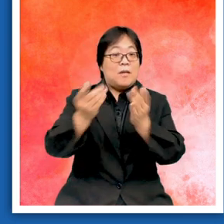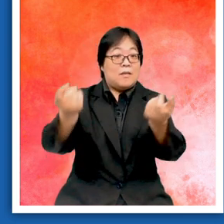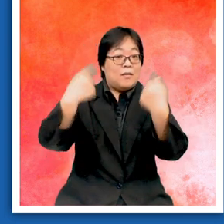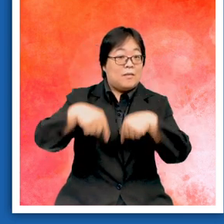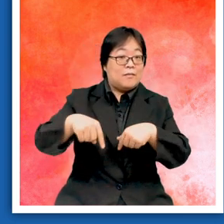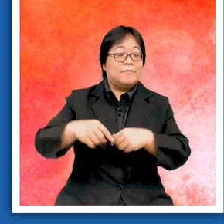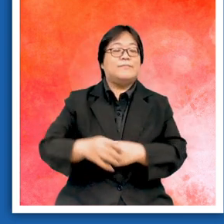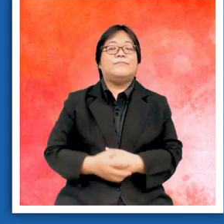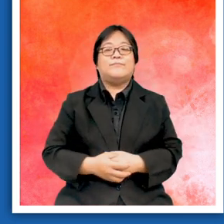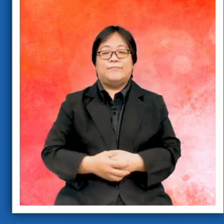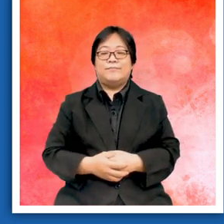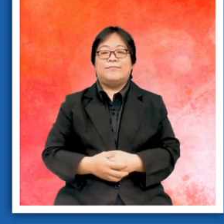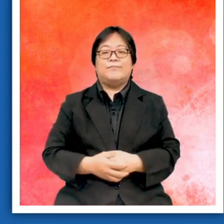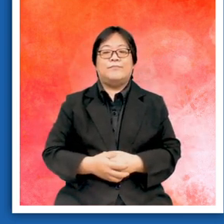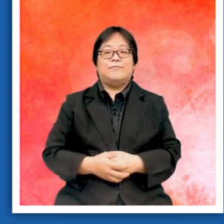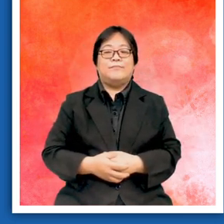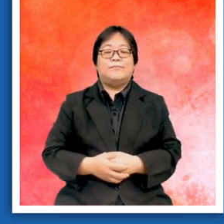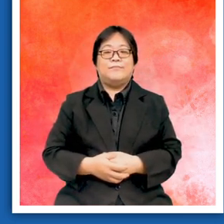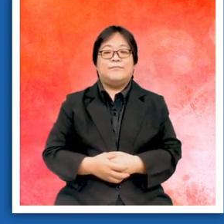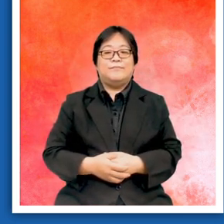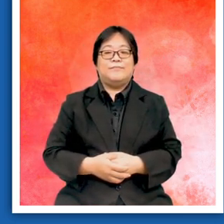identity and timestamps.